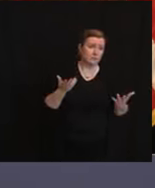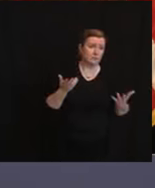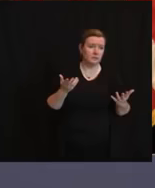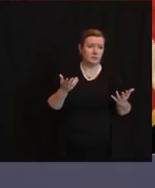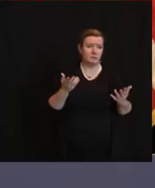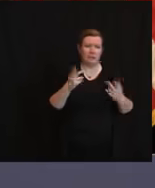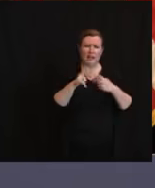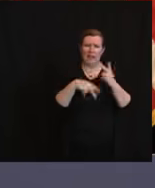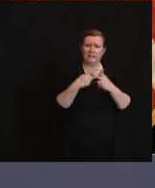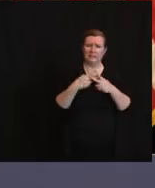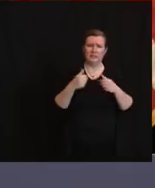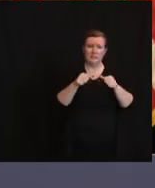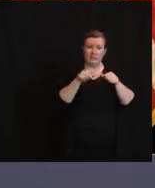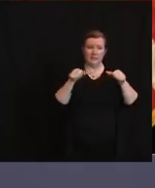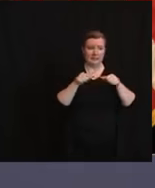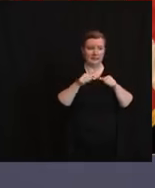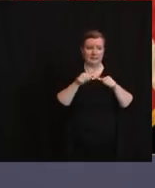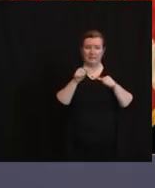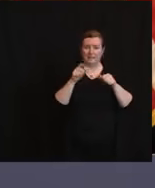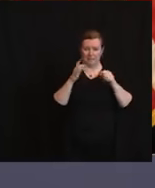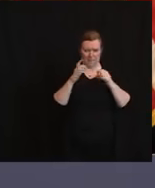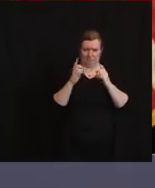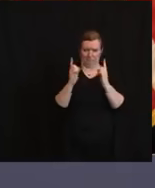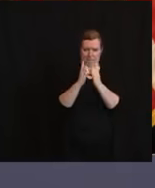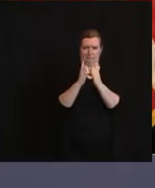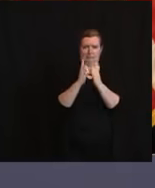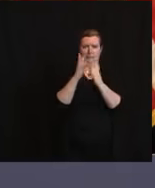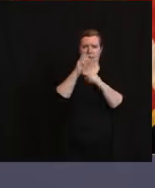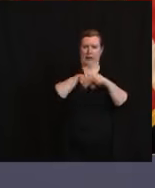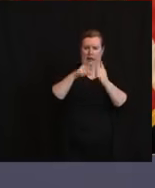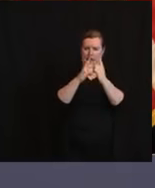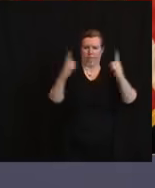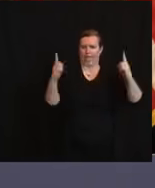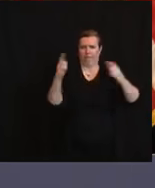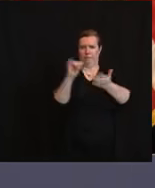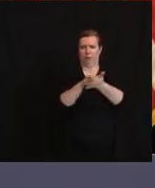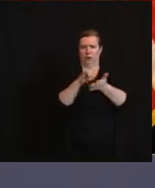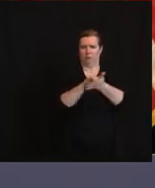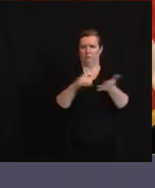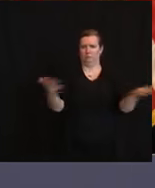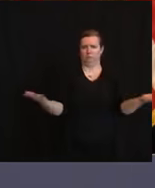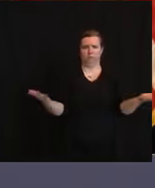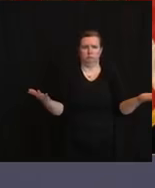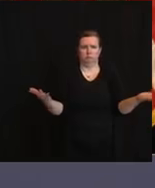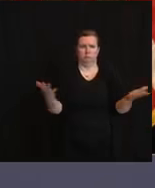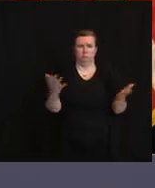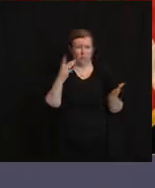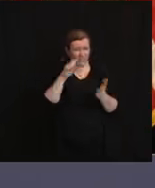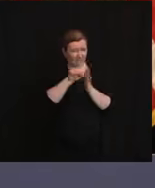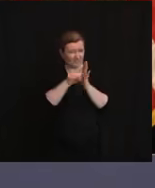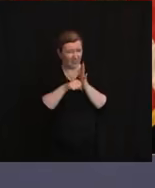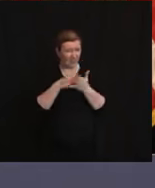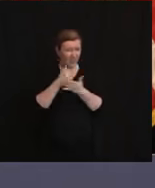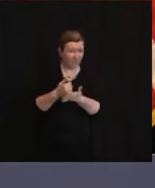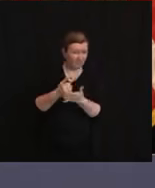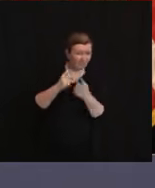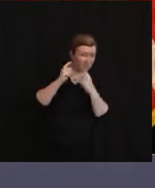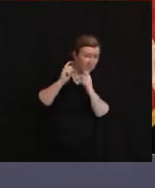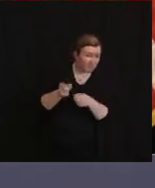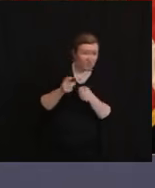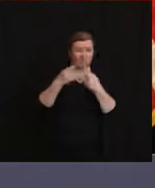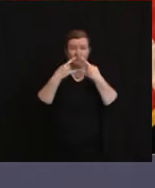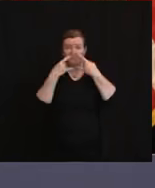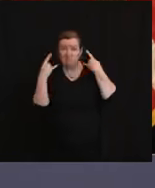state going to assist them at all in getting masks, gloves, etc.? How are our efforts going to get more masks and PPE?